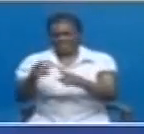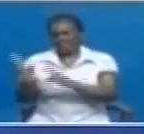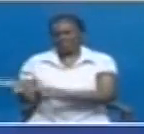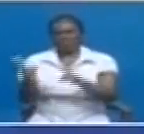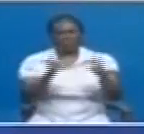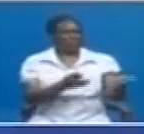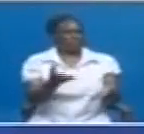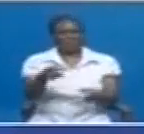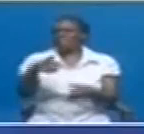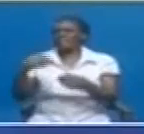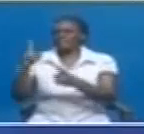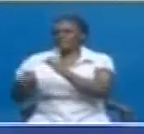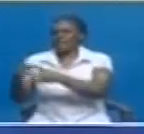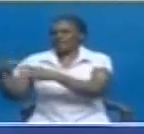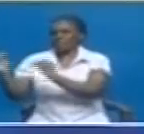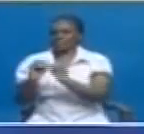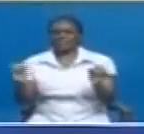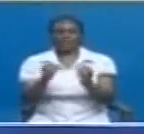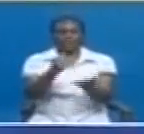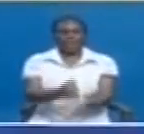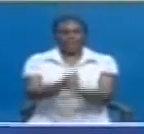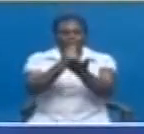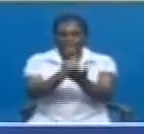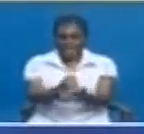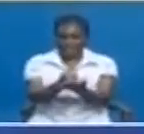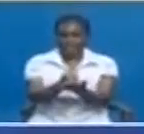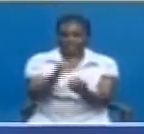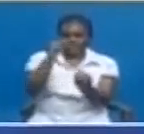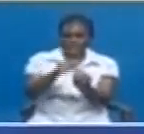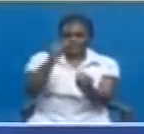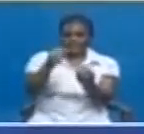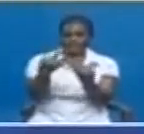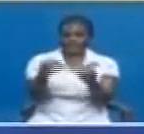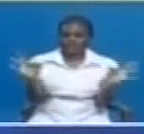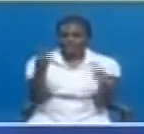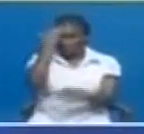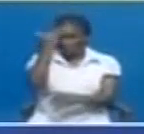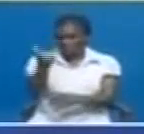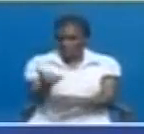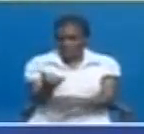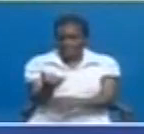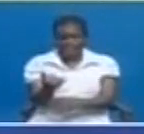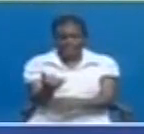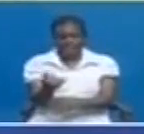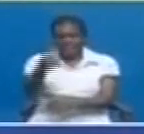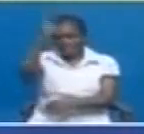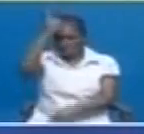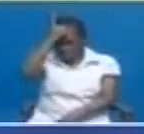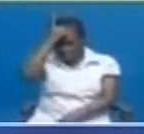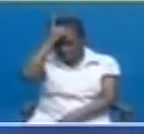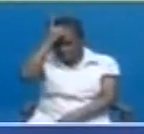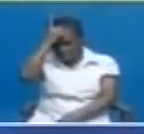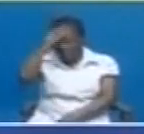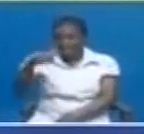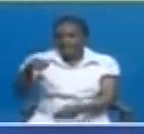akimbii. It helps to give the glucometer test kit for free because in the rugged terrain where